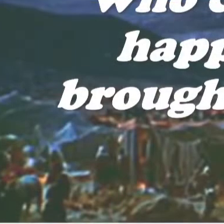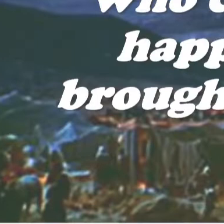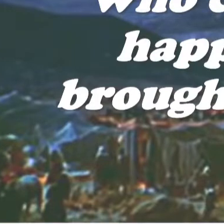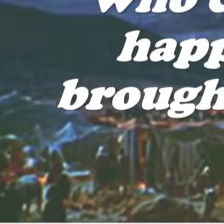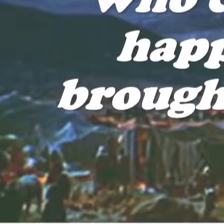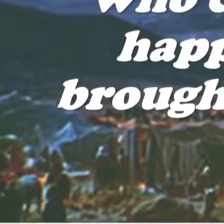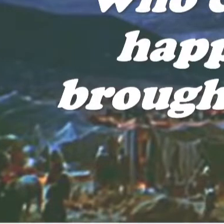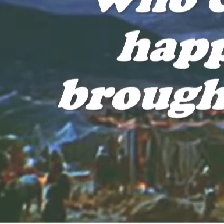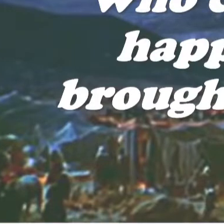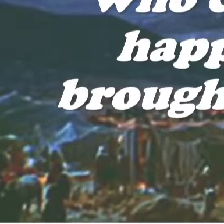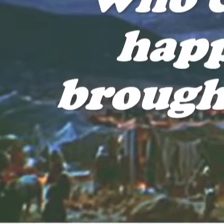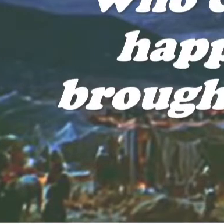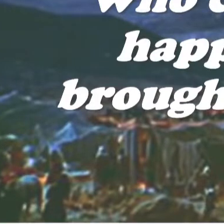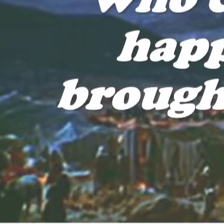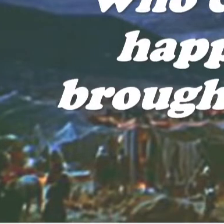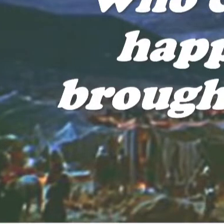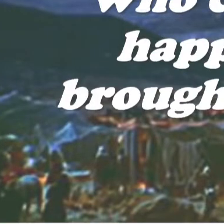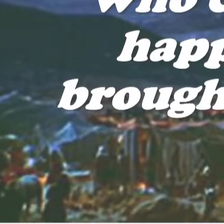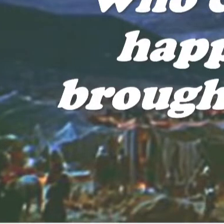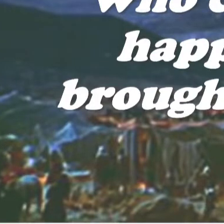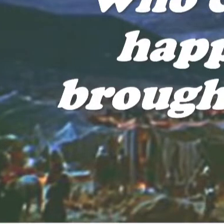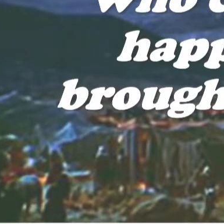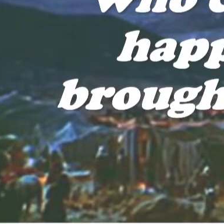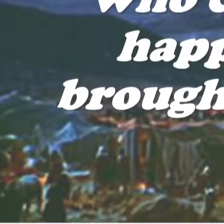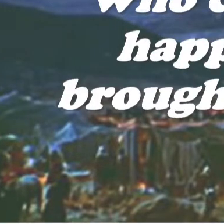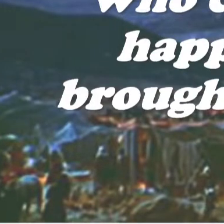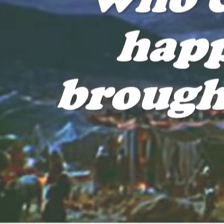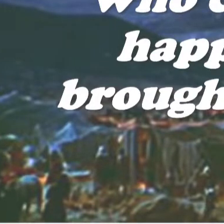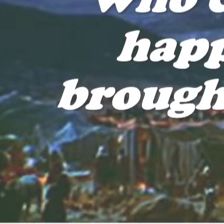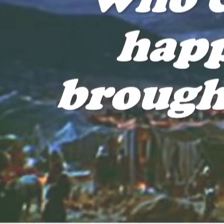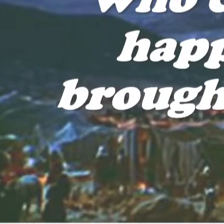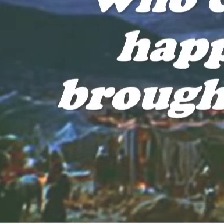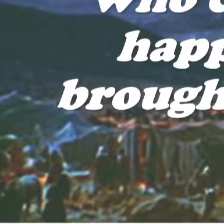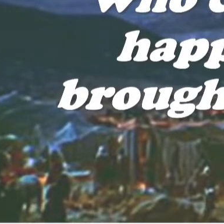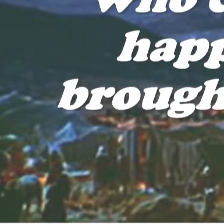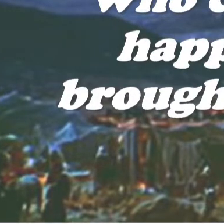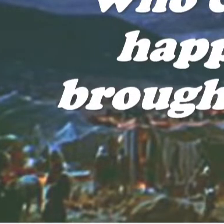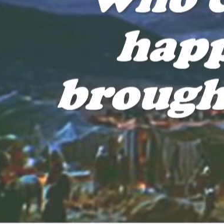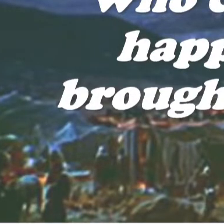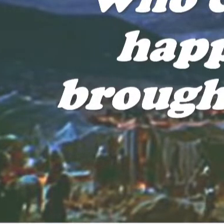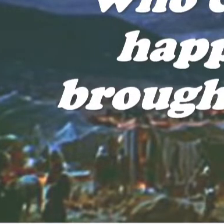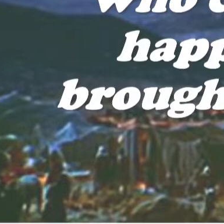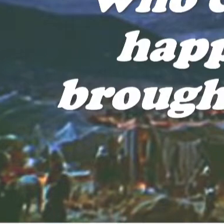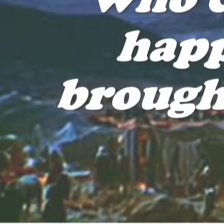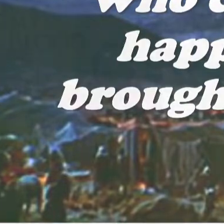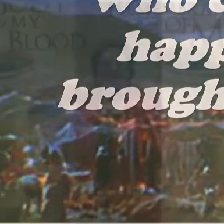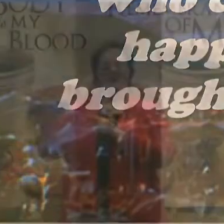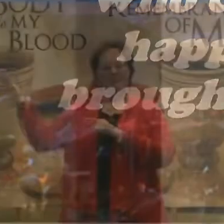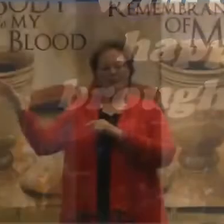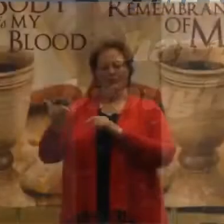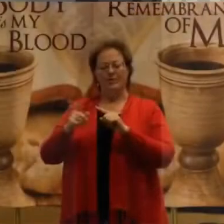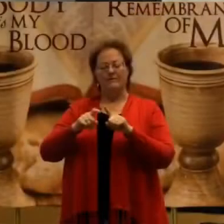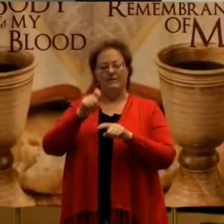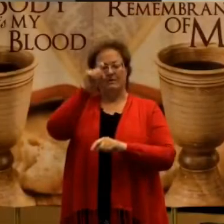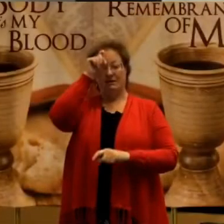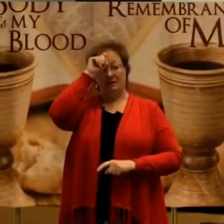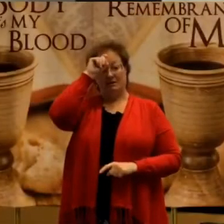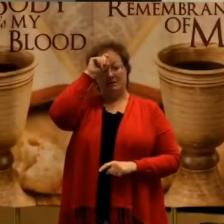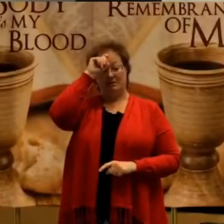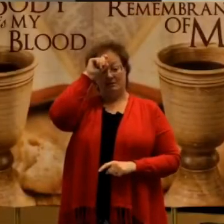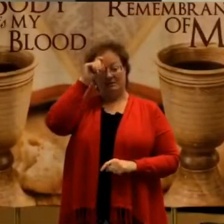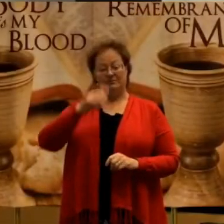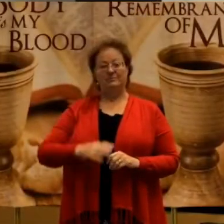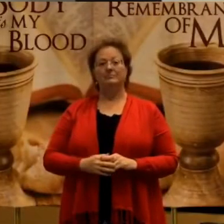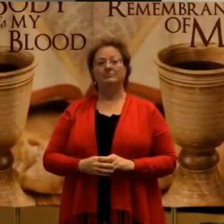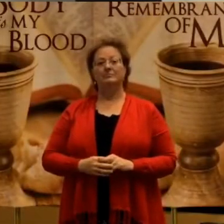who can lead us. We don't know what happened to this fellow Moses who brought us here from the land of Egypt." Moses had been